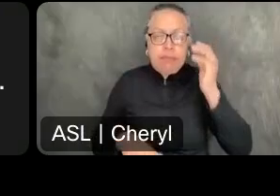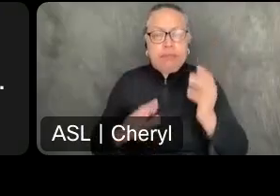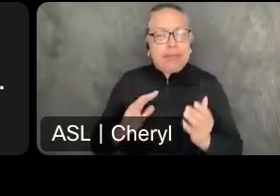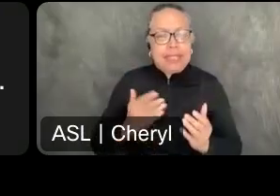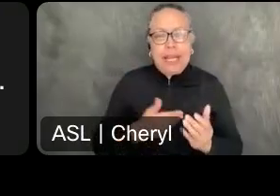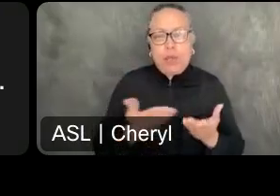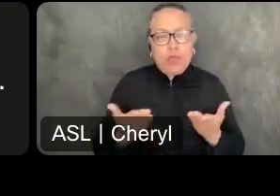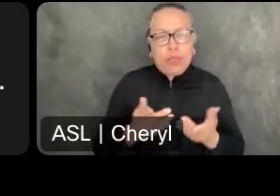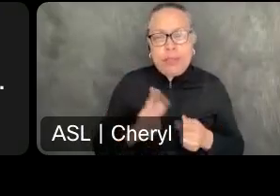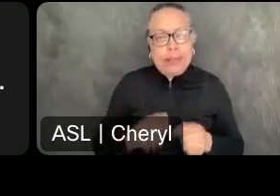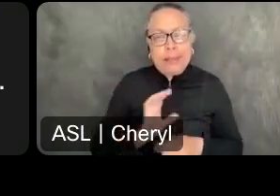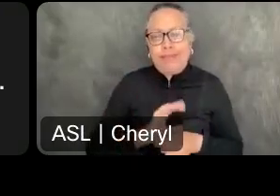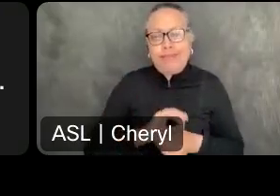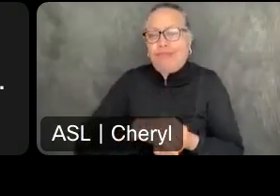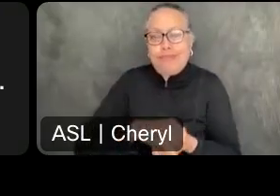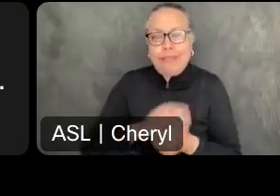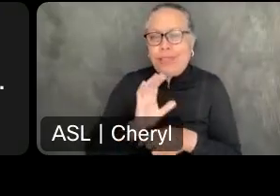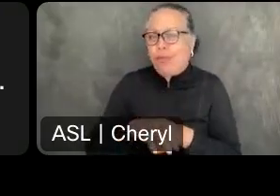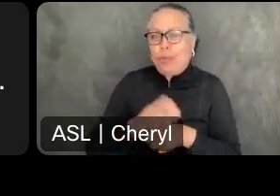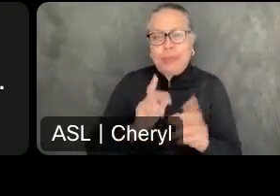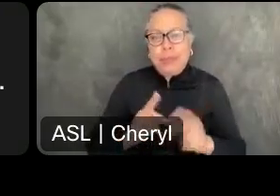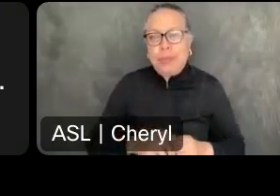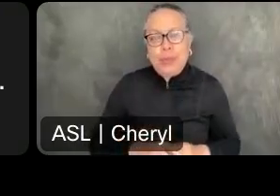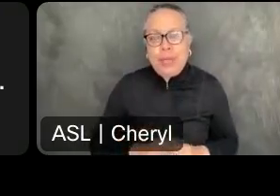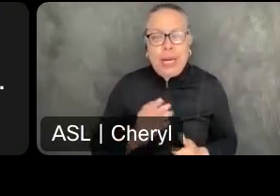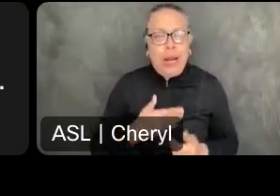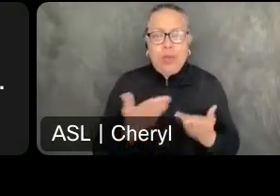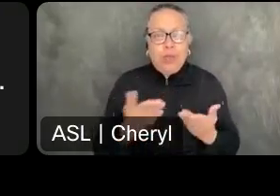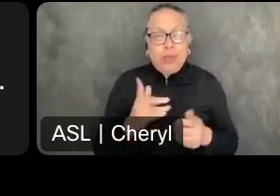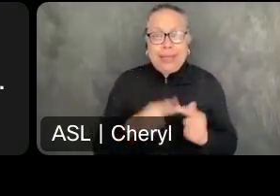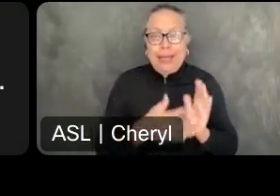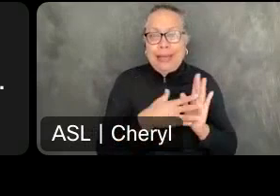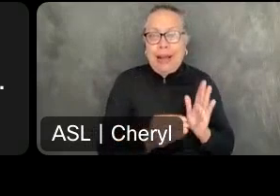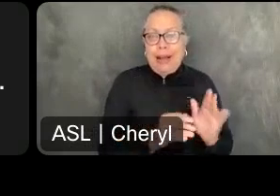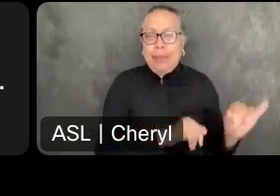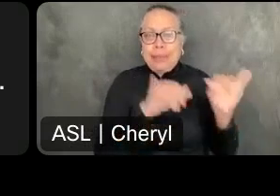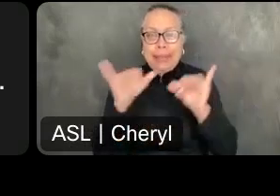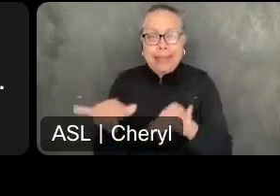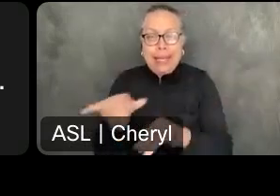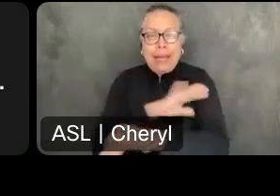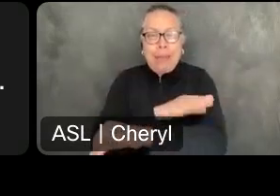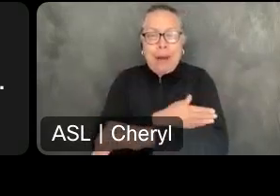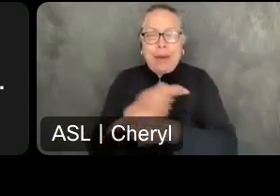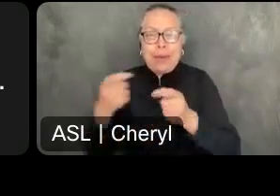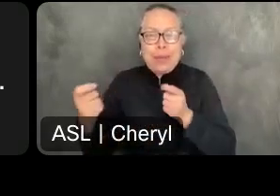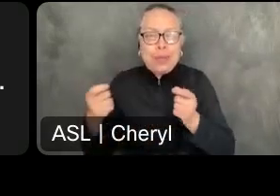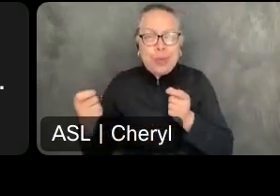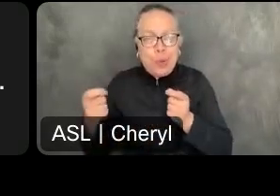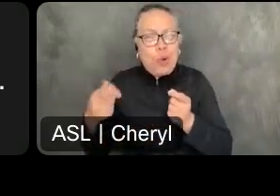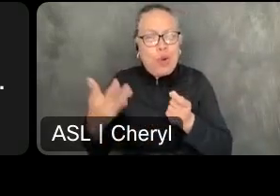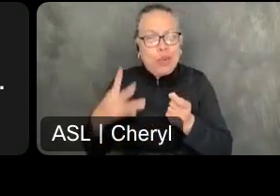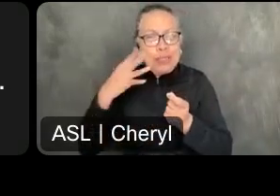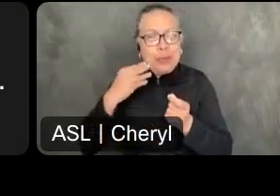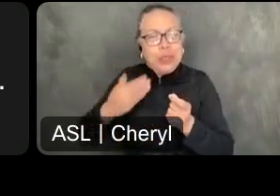be coercive. Our services cannot replicate those same power and control dynamics, or else they will